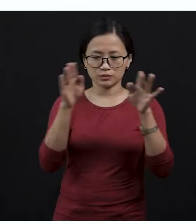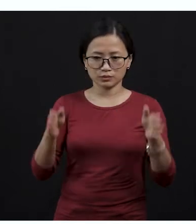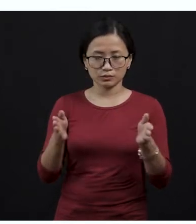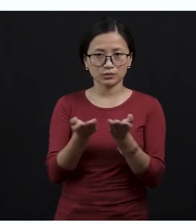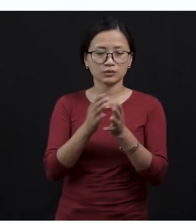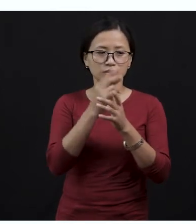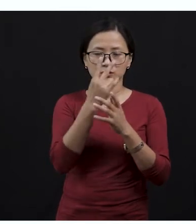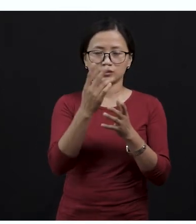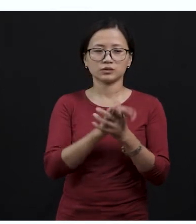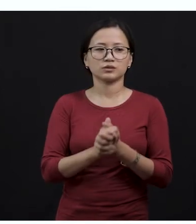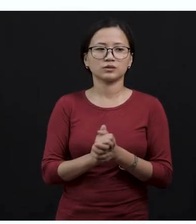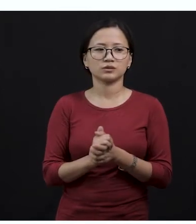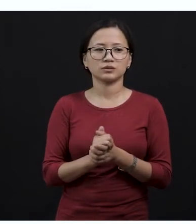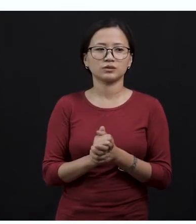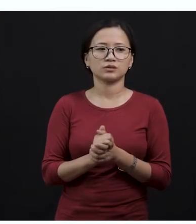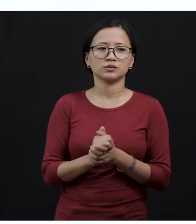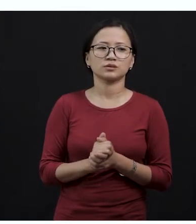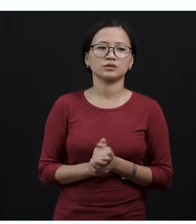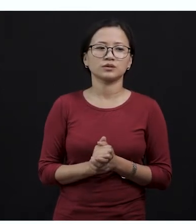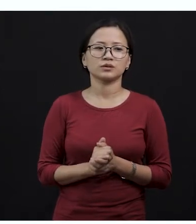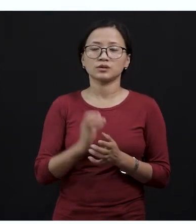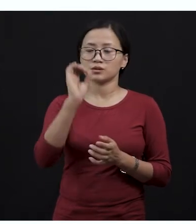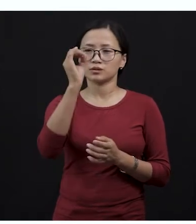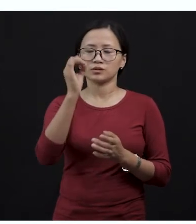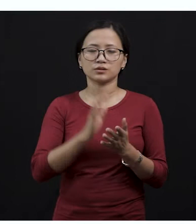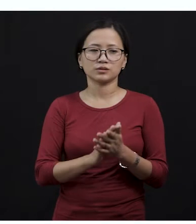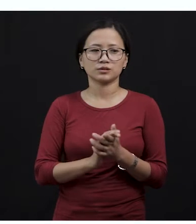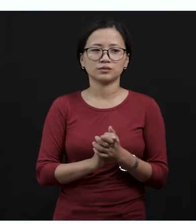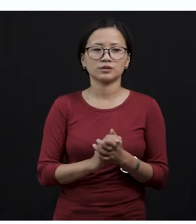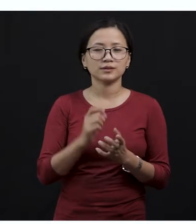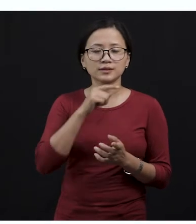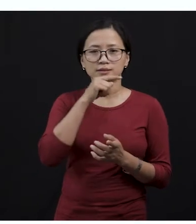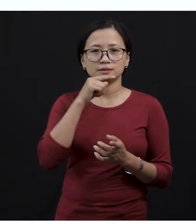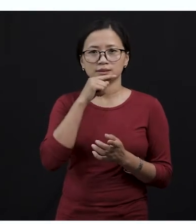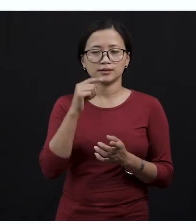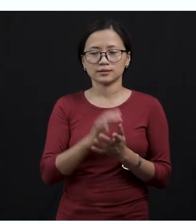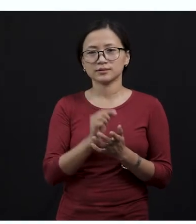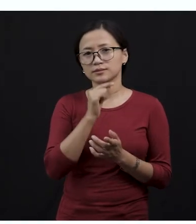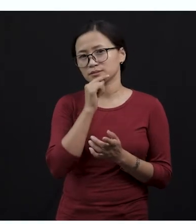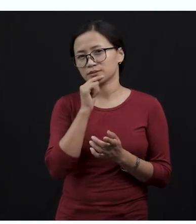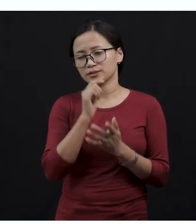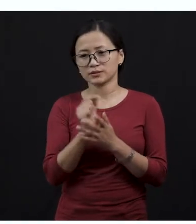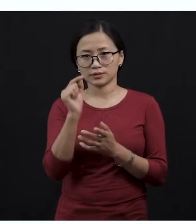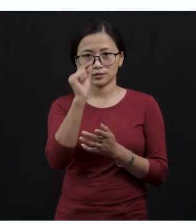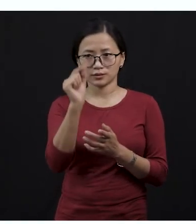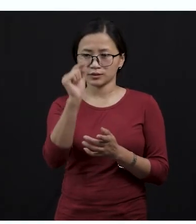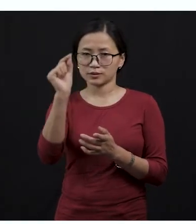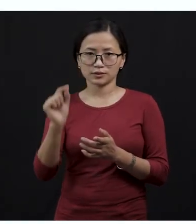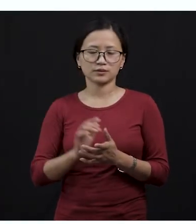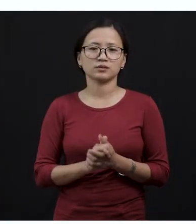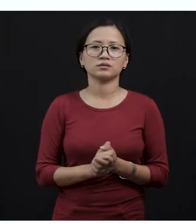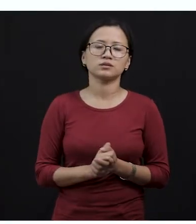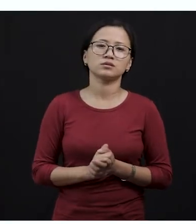boxes, and coined the term cell. So he gave this cell for each of these boxes. Okay, so this is